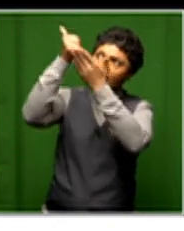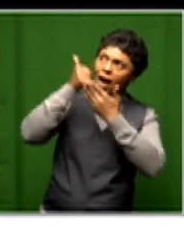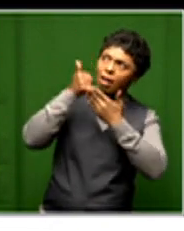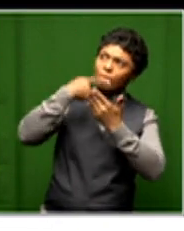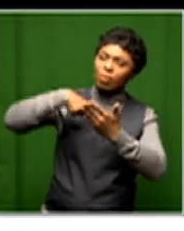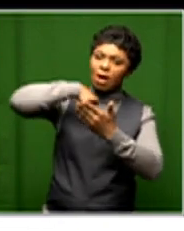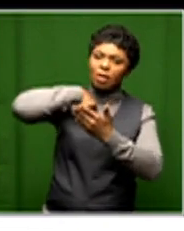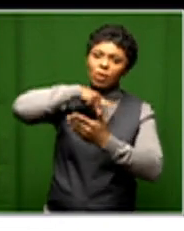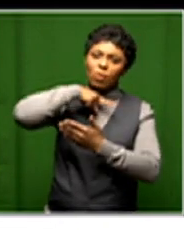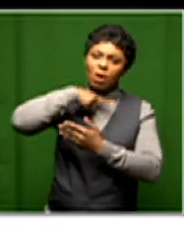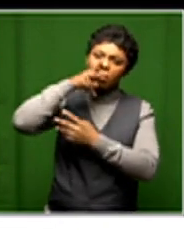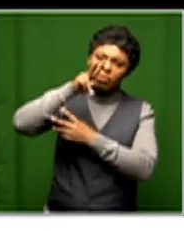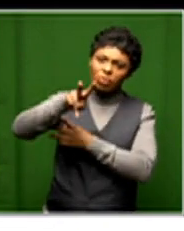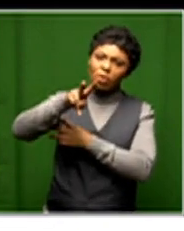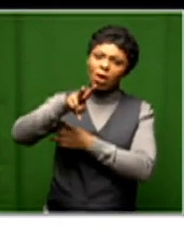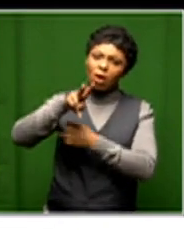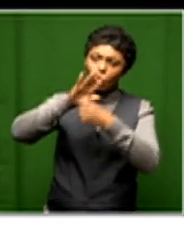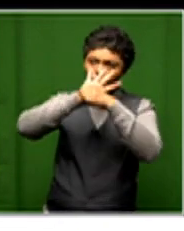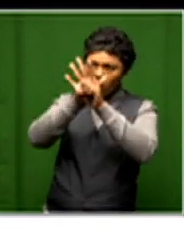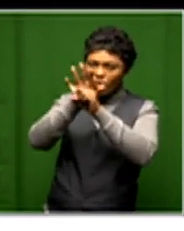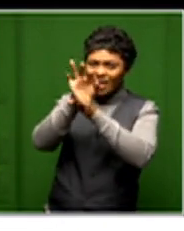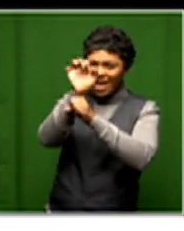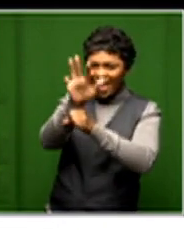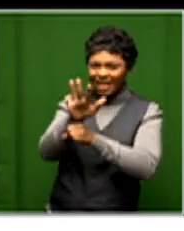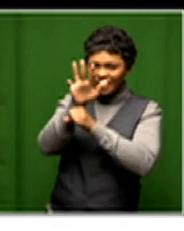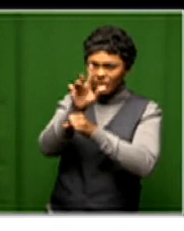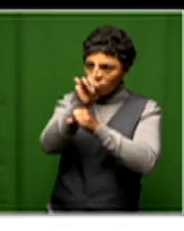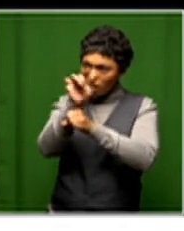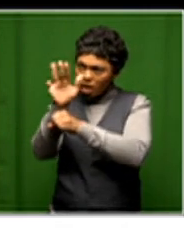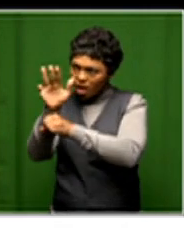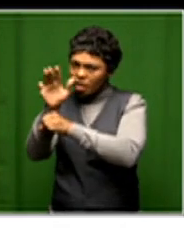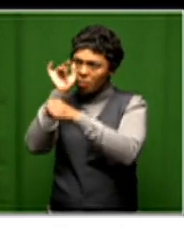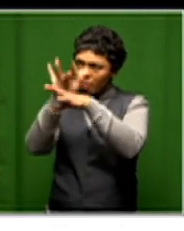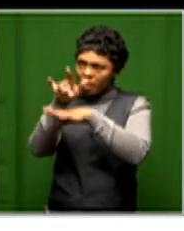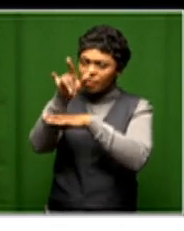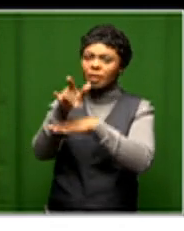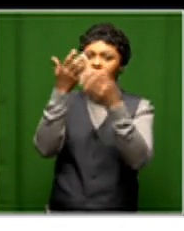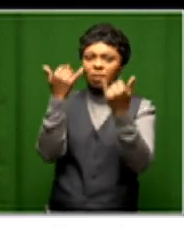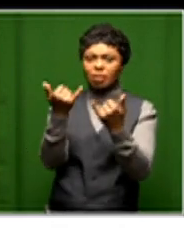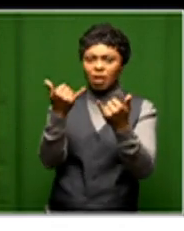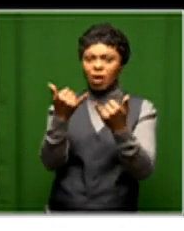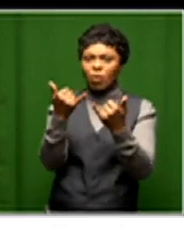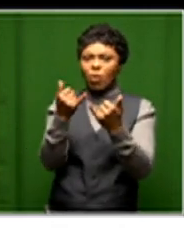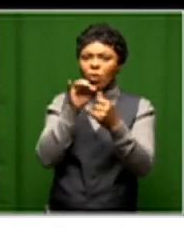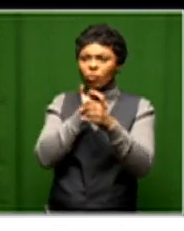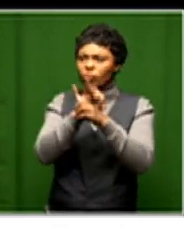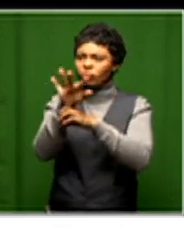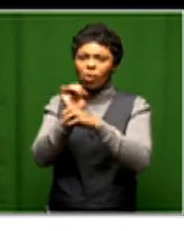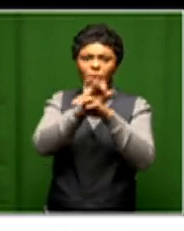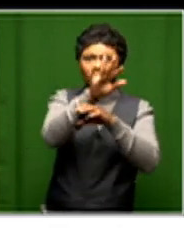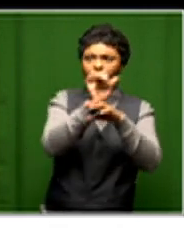see there is this COVID 19 pandemic sites needs to be in disinfected,